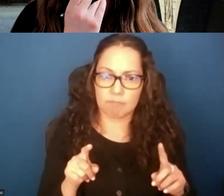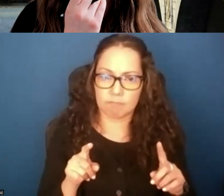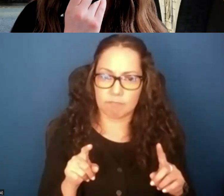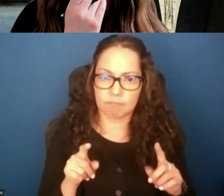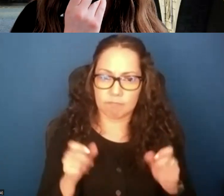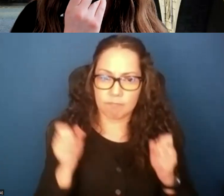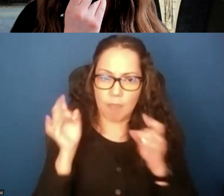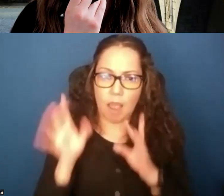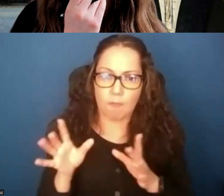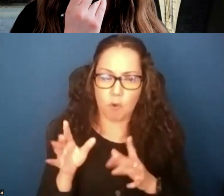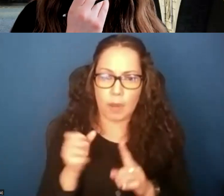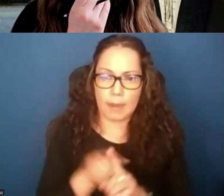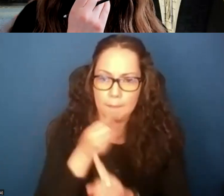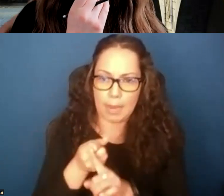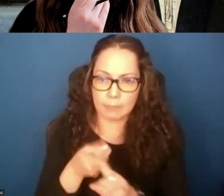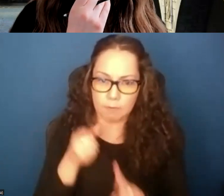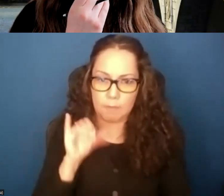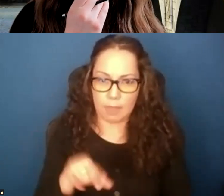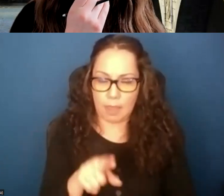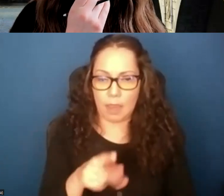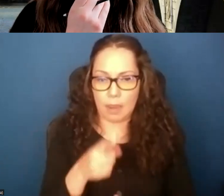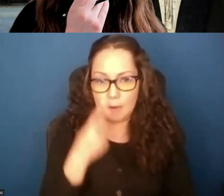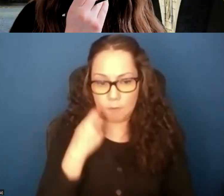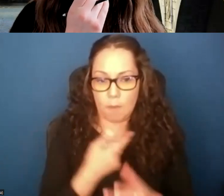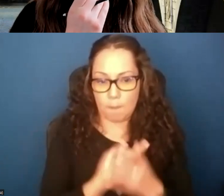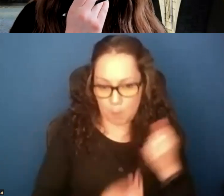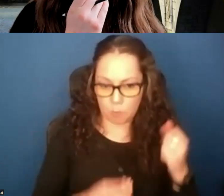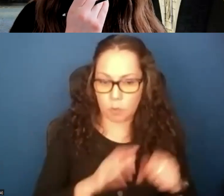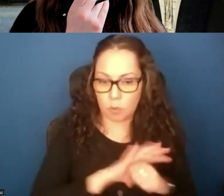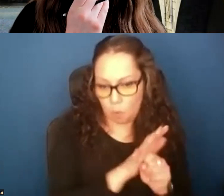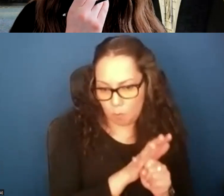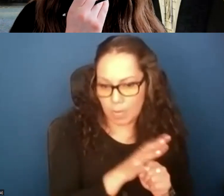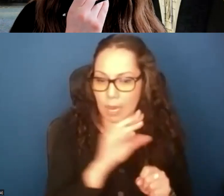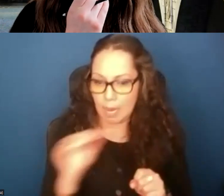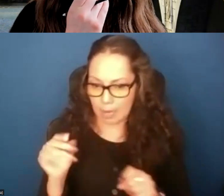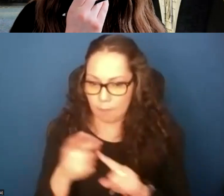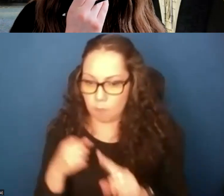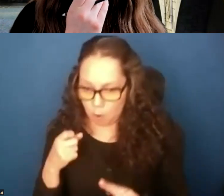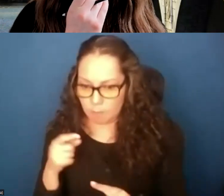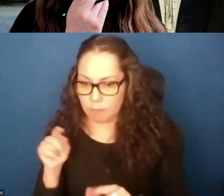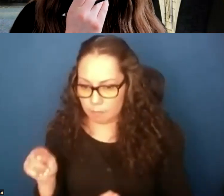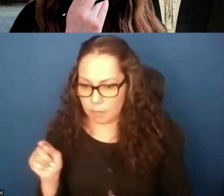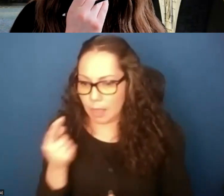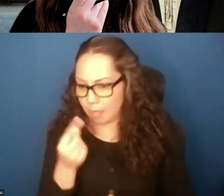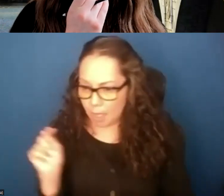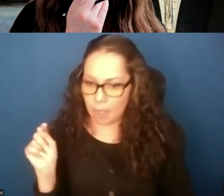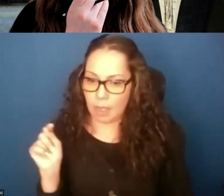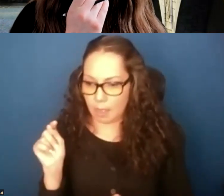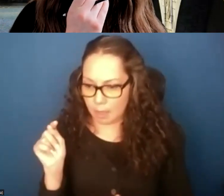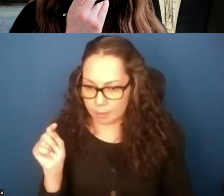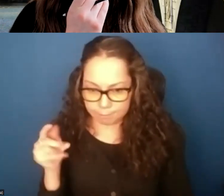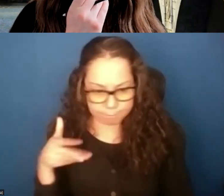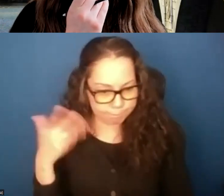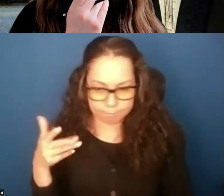awful impacts of that, uh, both from COVID and then from the, um, the, the